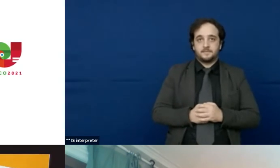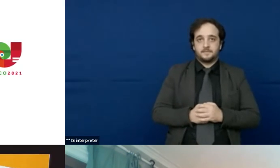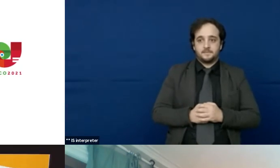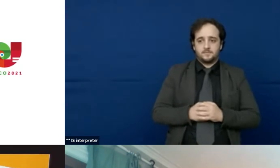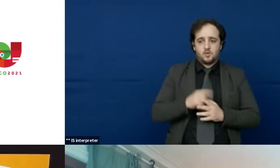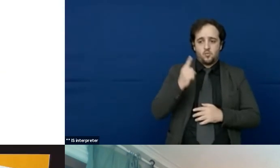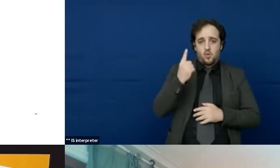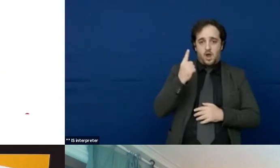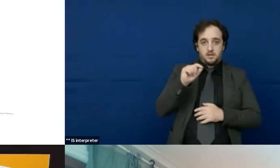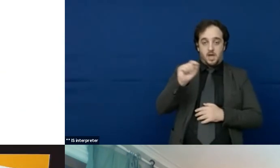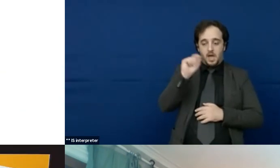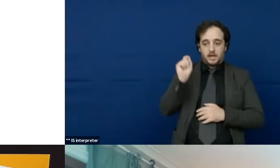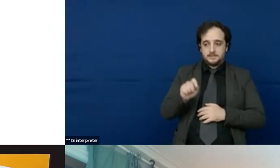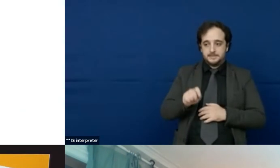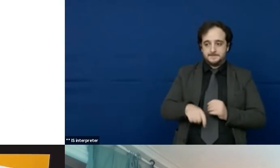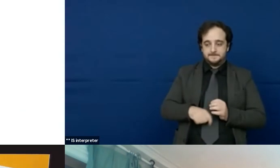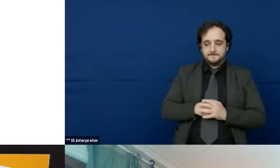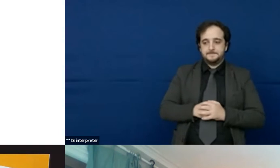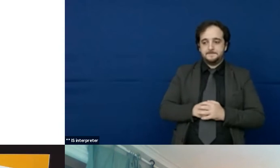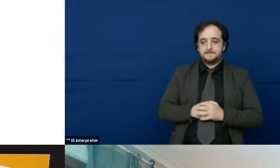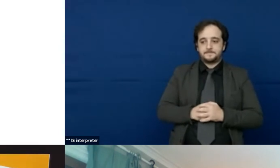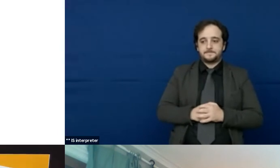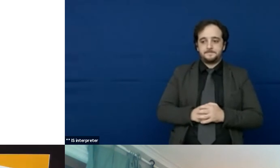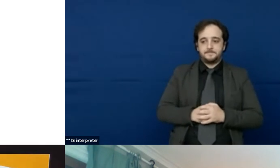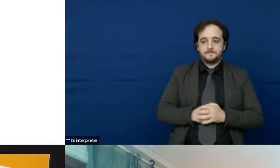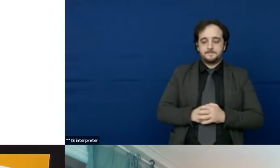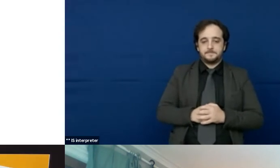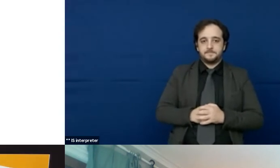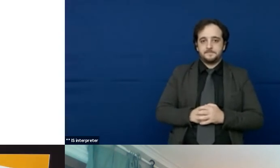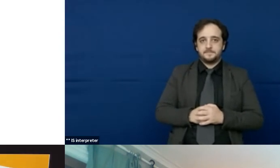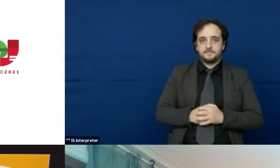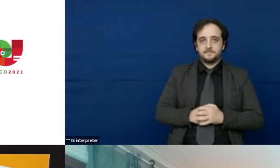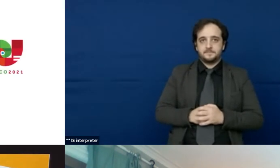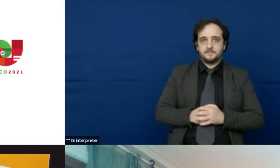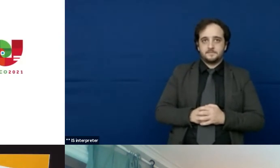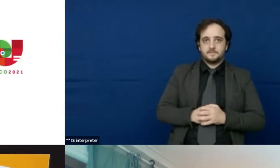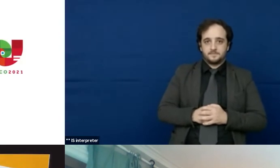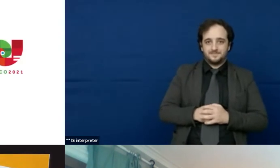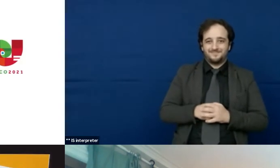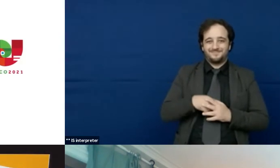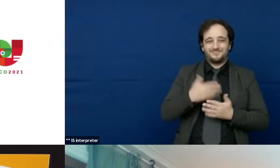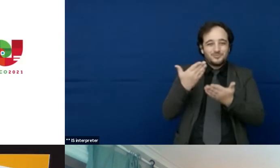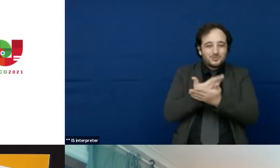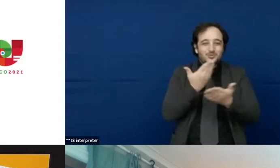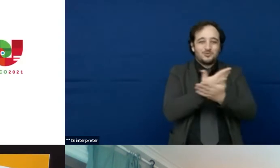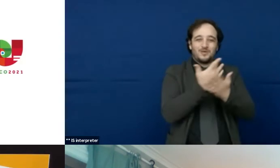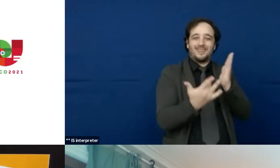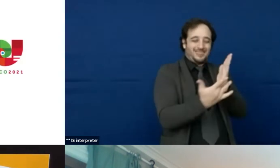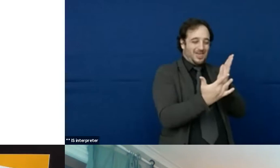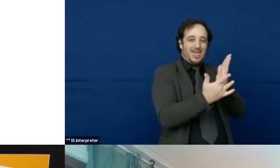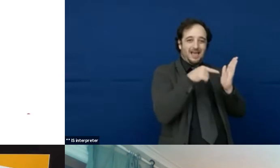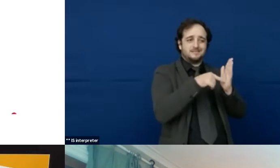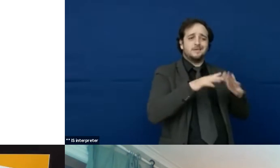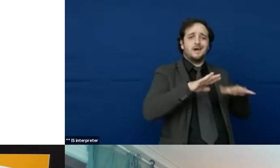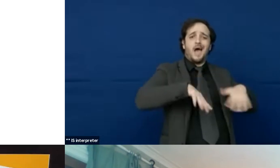in order to leverage change? If any of the panelists would like to address these questions,